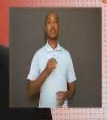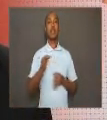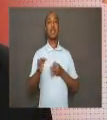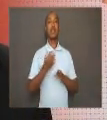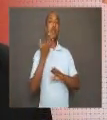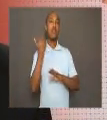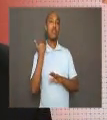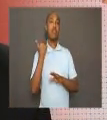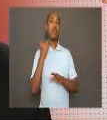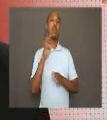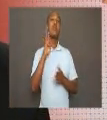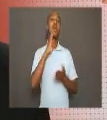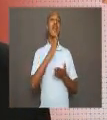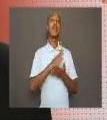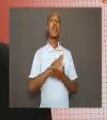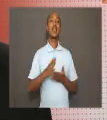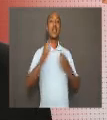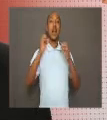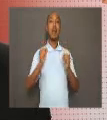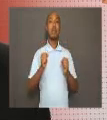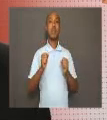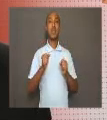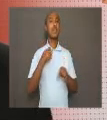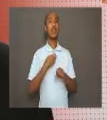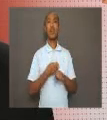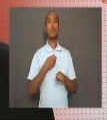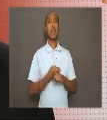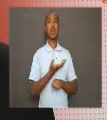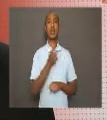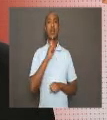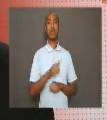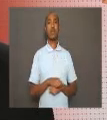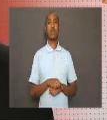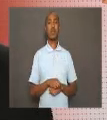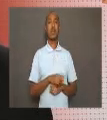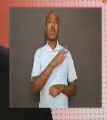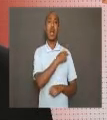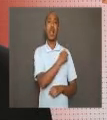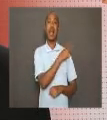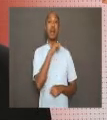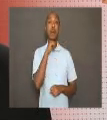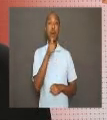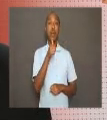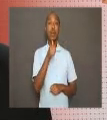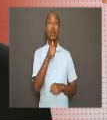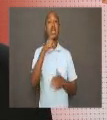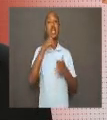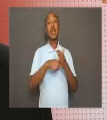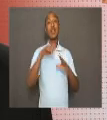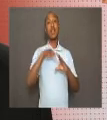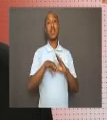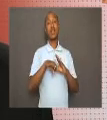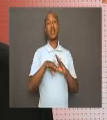As we mentioned before, dehydration can be a serious issue. Left